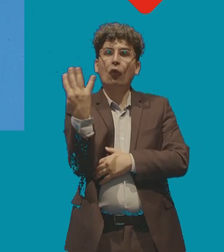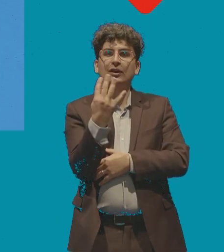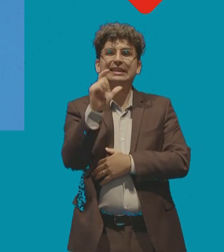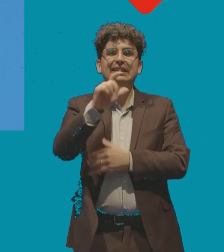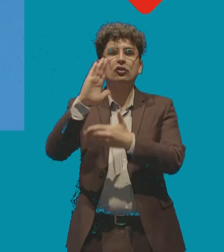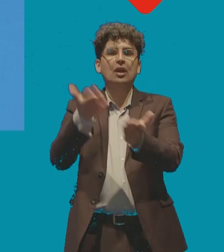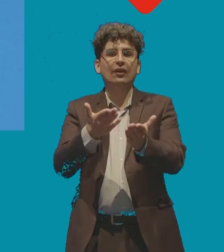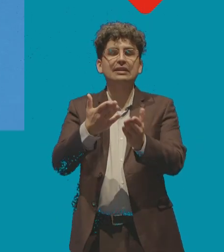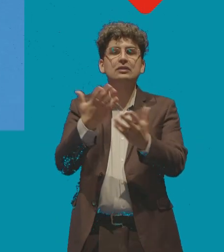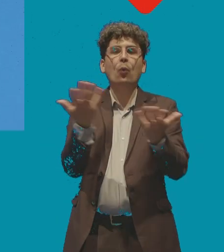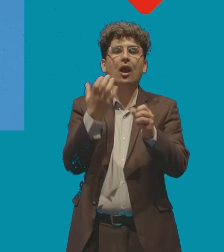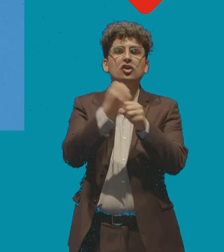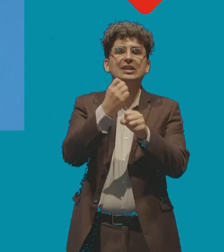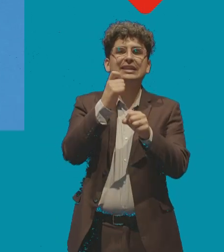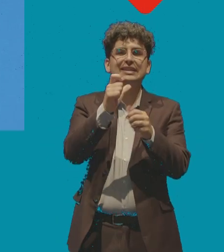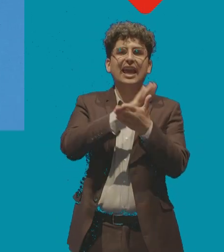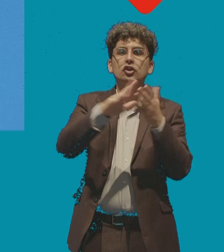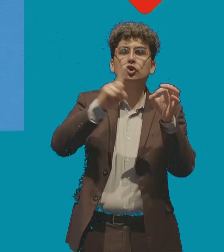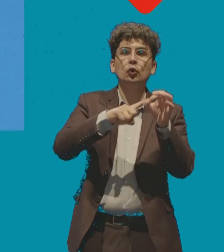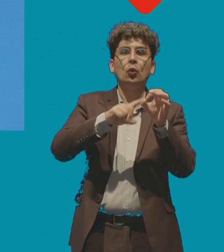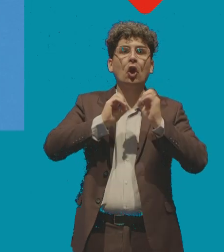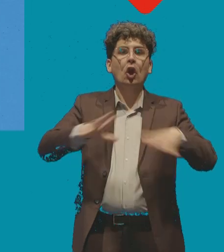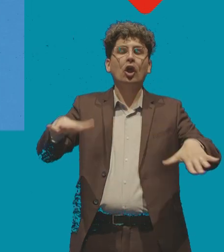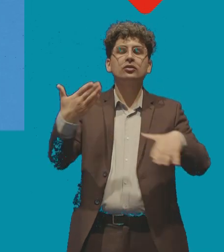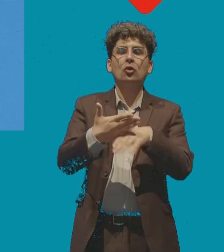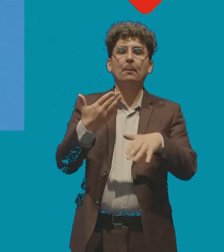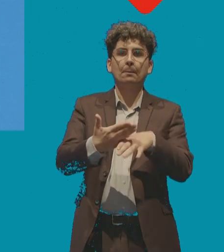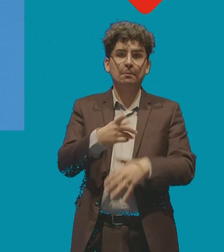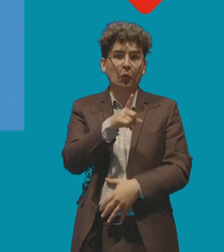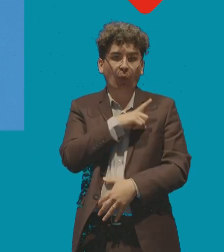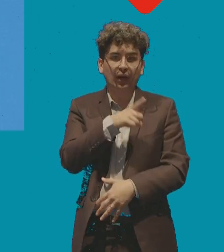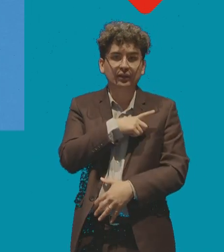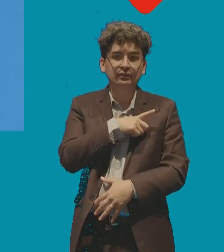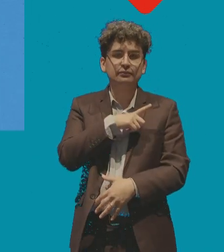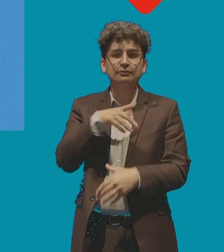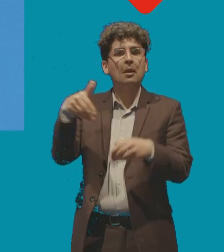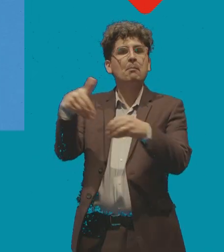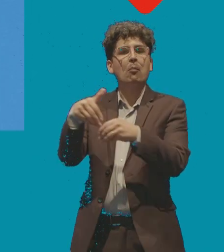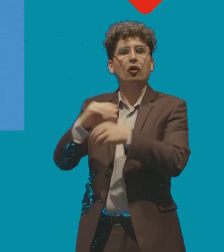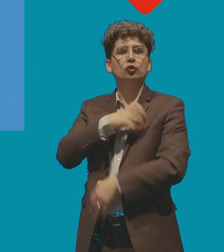at GCHQ in Cheltenham lost their jobs. Their reason? For simply being members of a